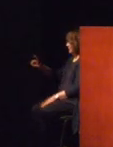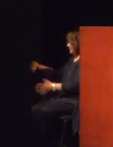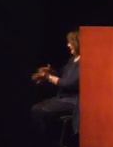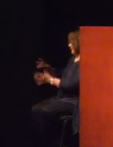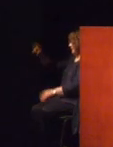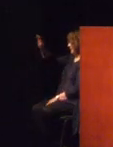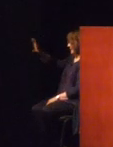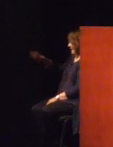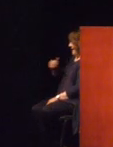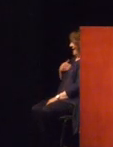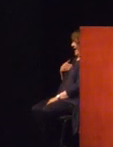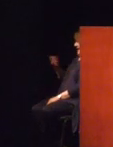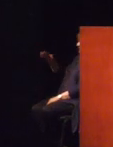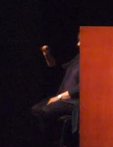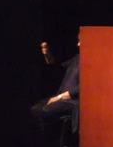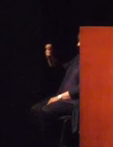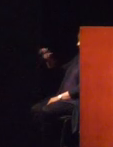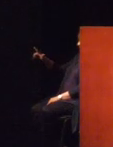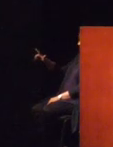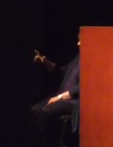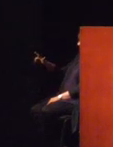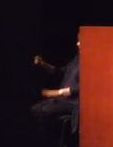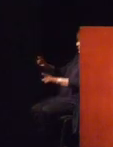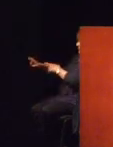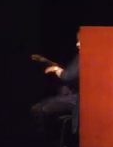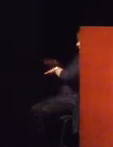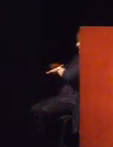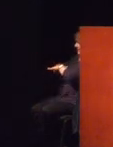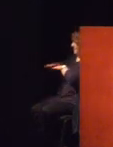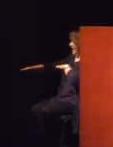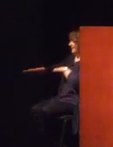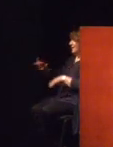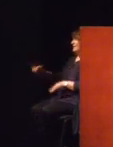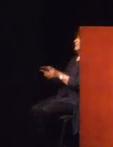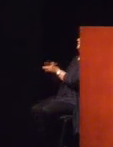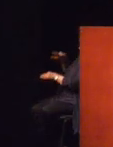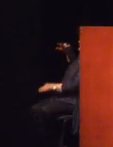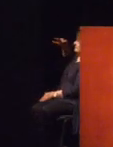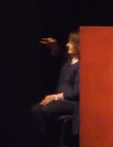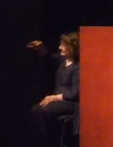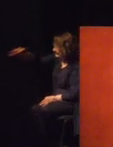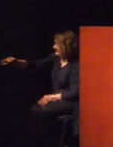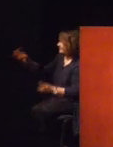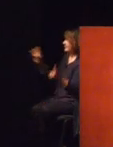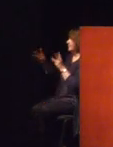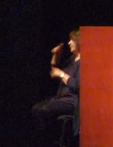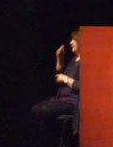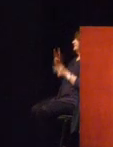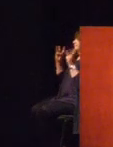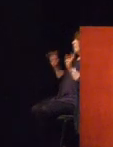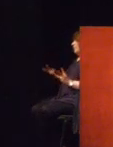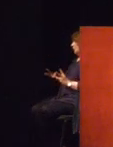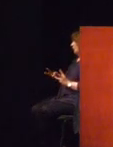up from the pad now. That project was significantly delayed over the winter due to weather. When